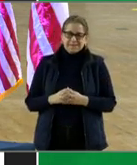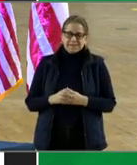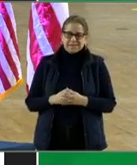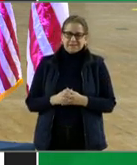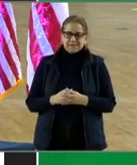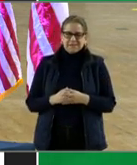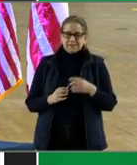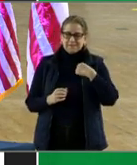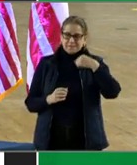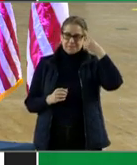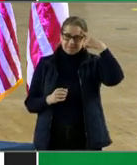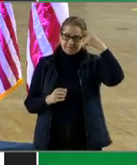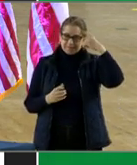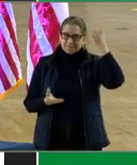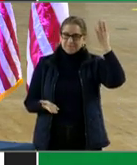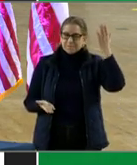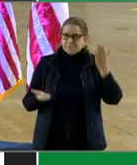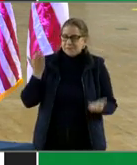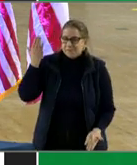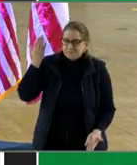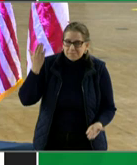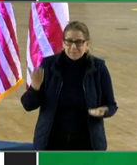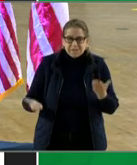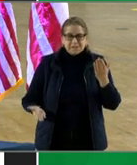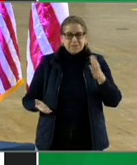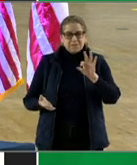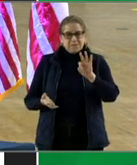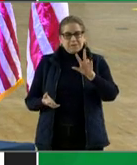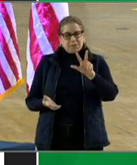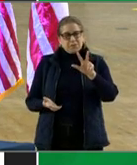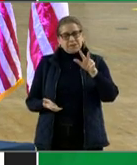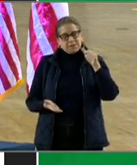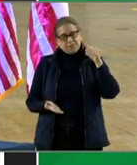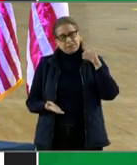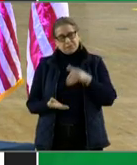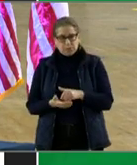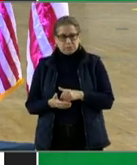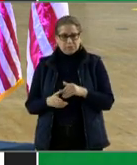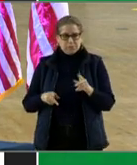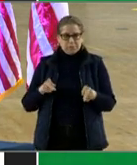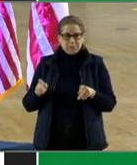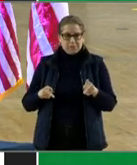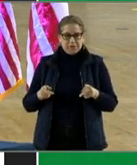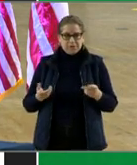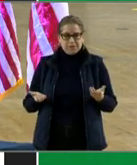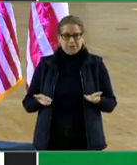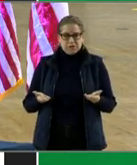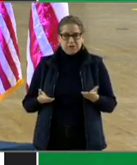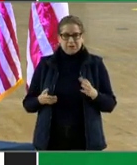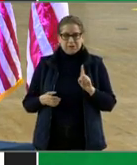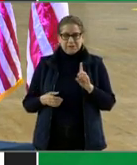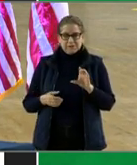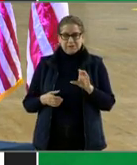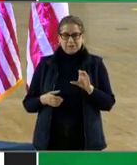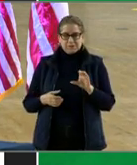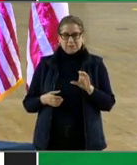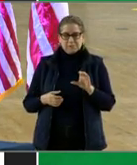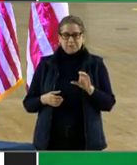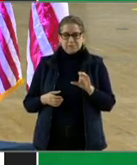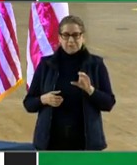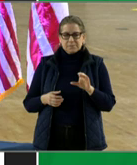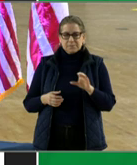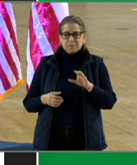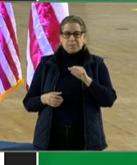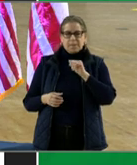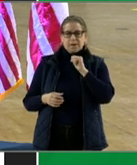with COVID-19. And I want to be clear that this number is cumulative and does not mean that on any specific day